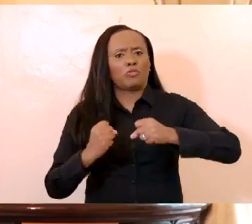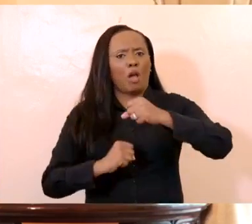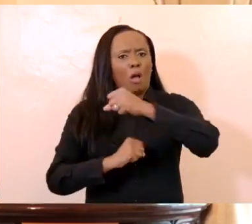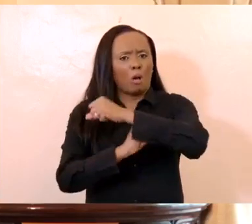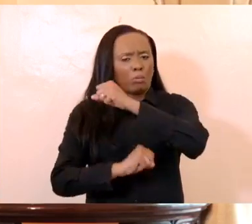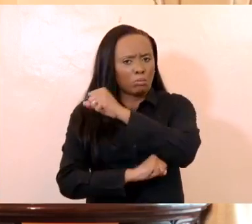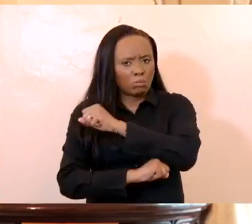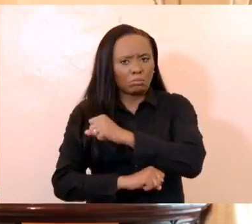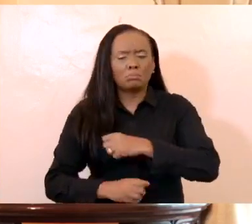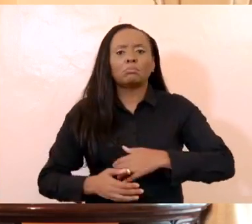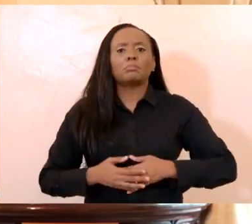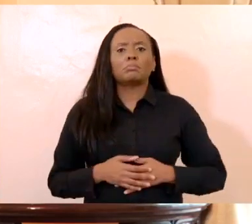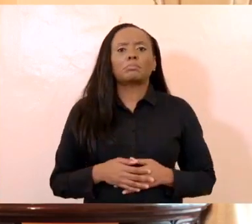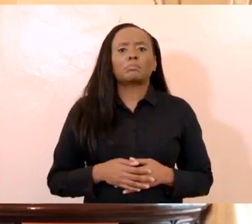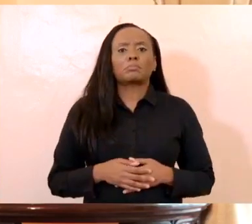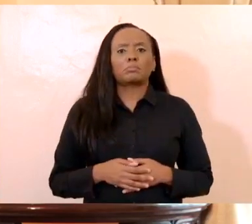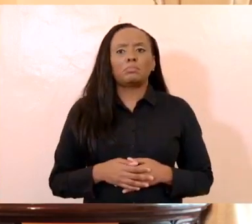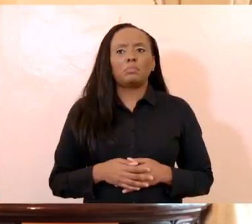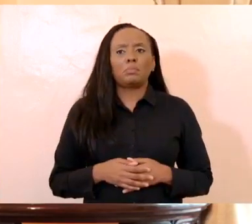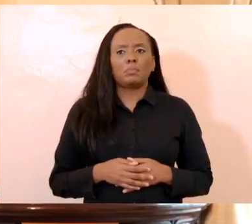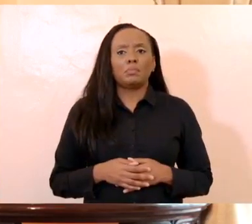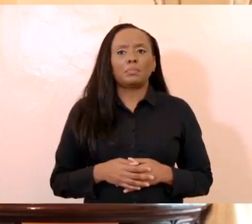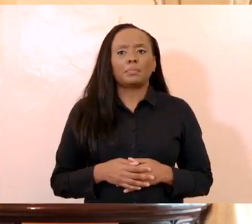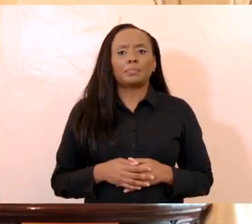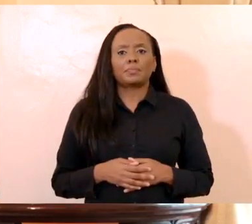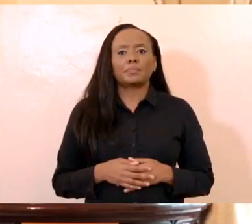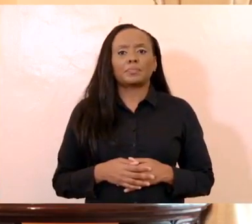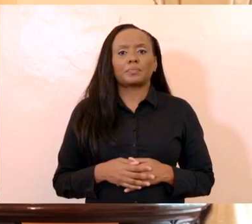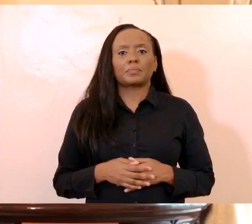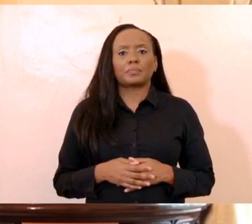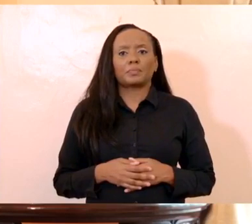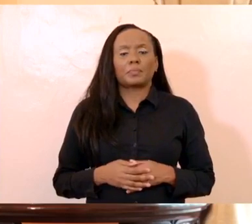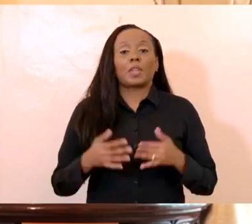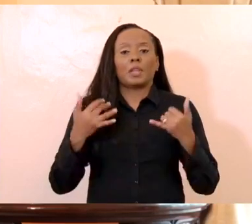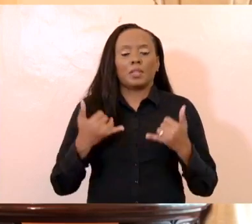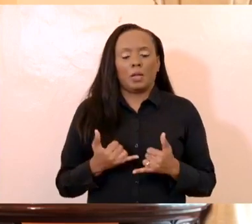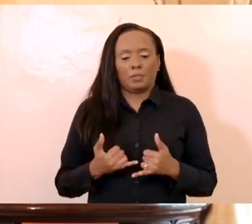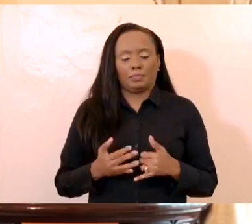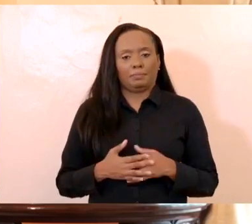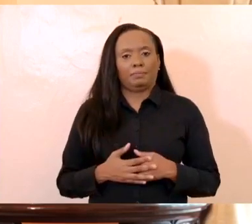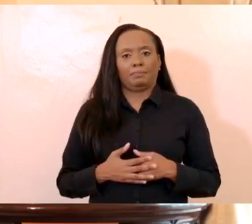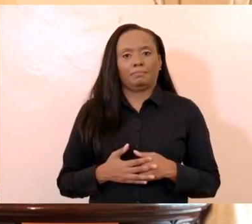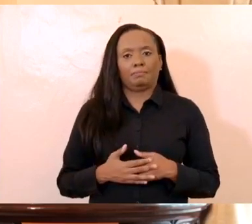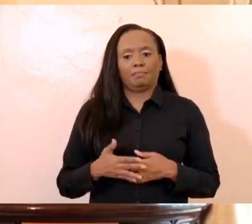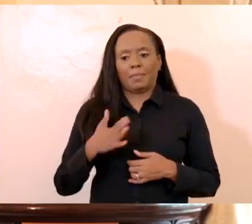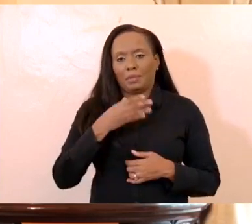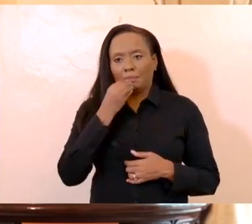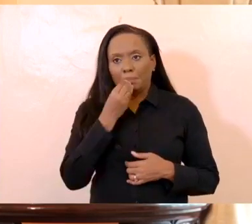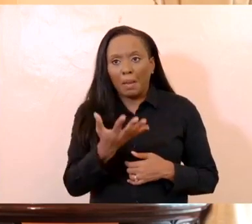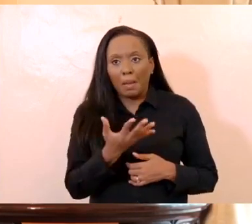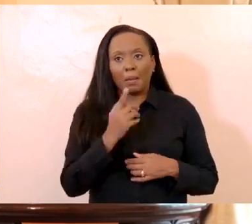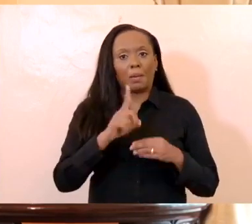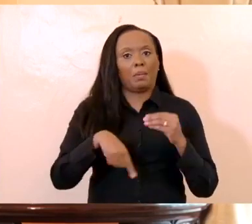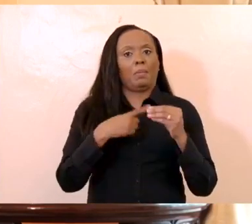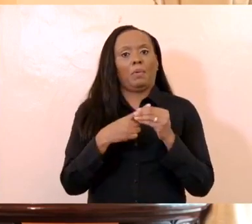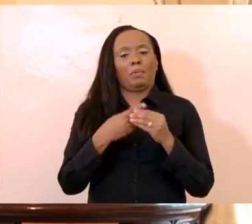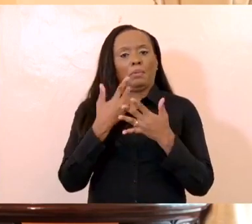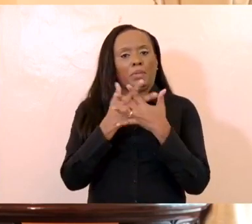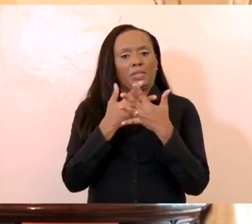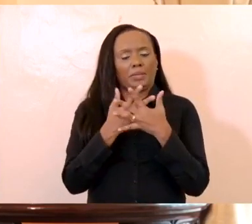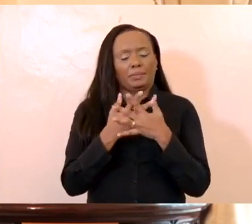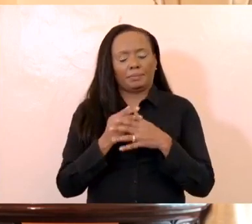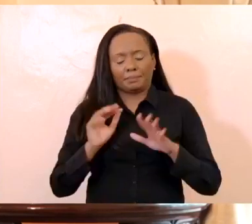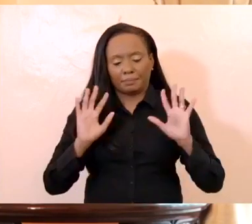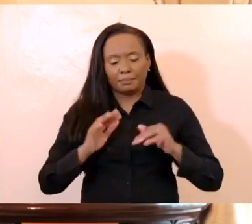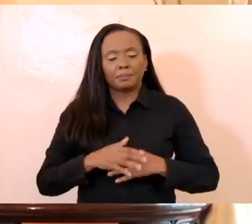us. I'll bring this narrow this now down to the prison and the particular prison setting. As everyone knows, we